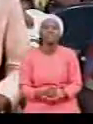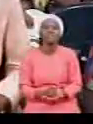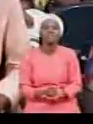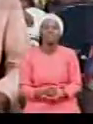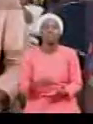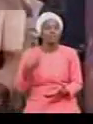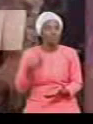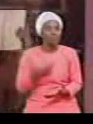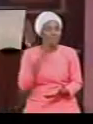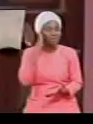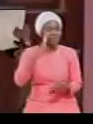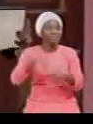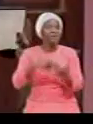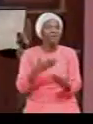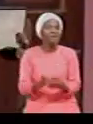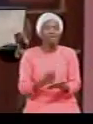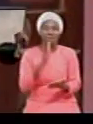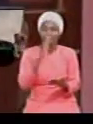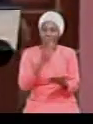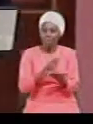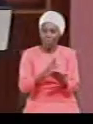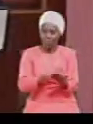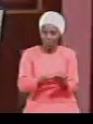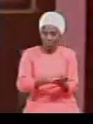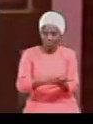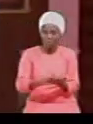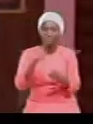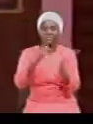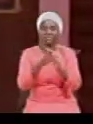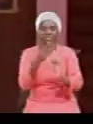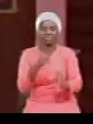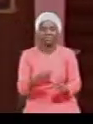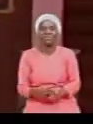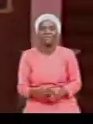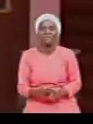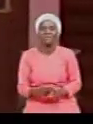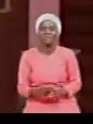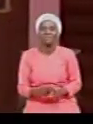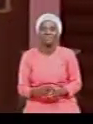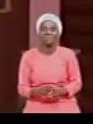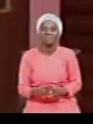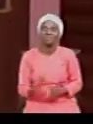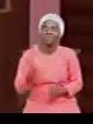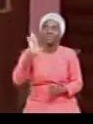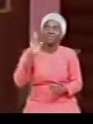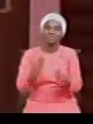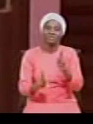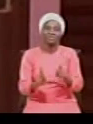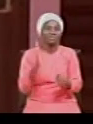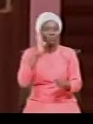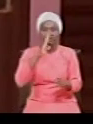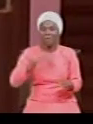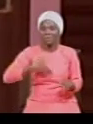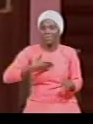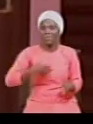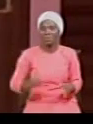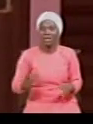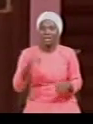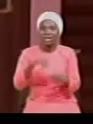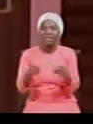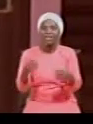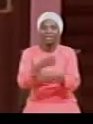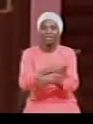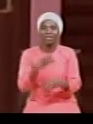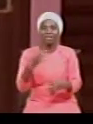We shall all be holy. Thy people shall be willing in the day